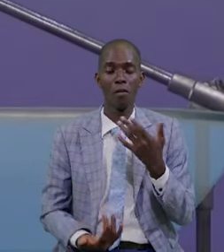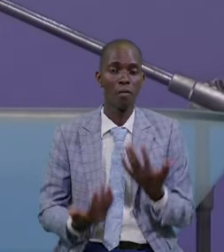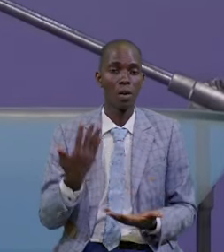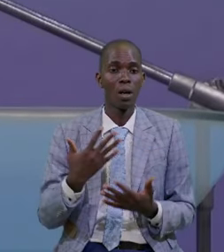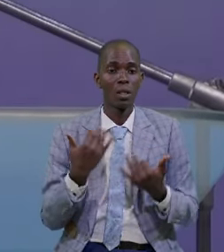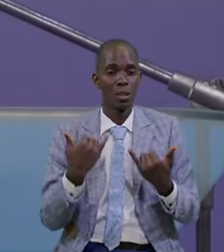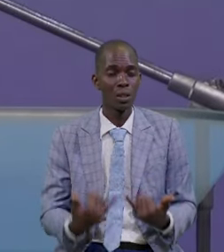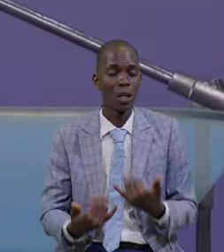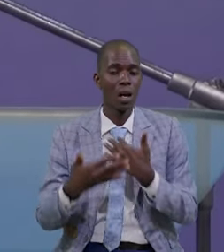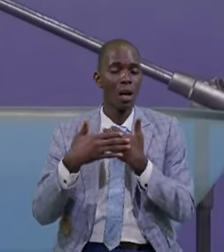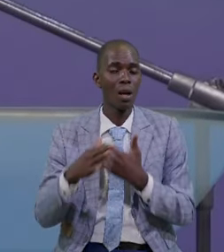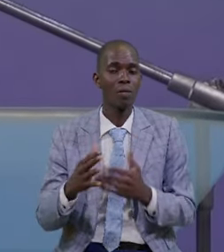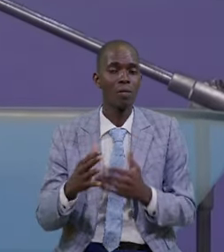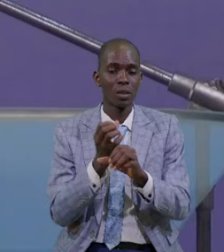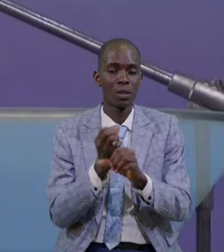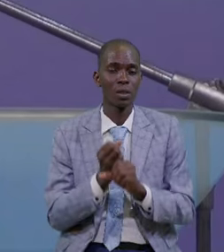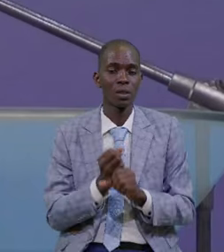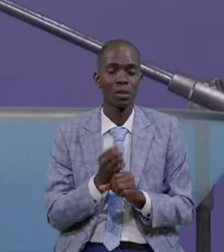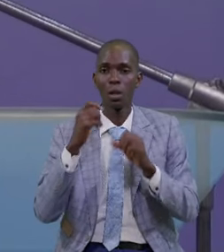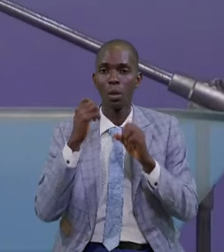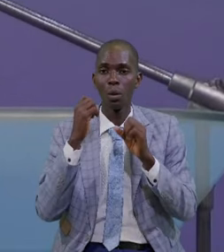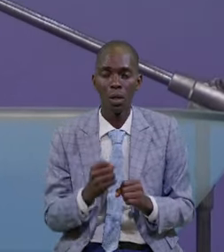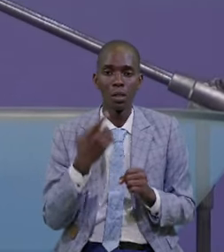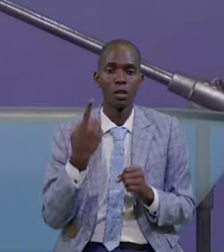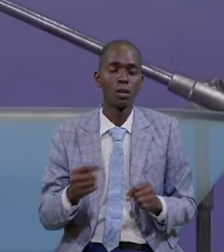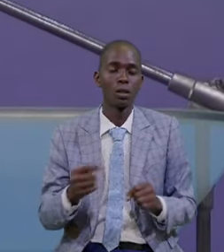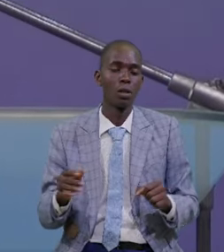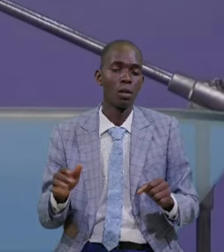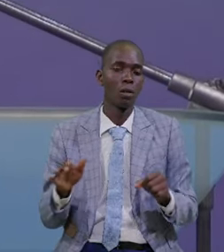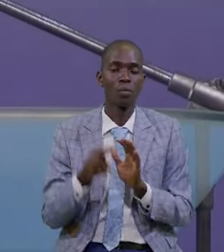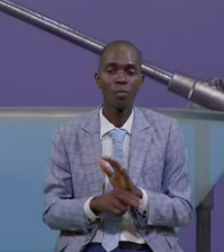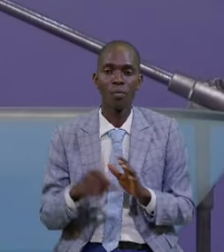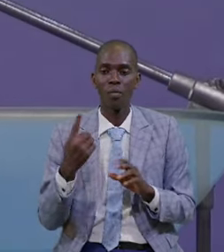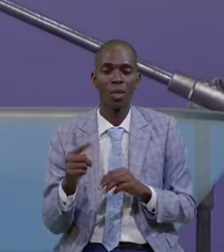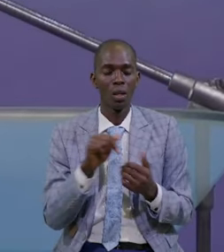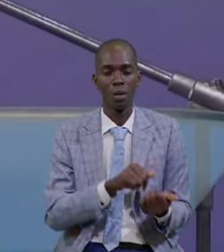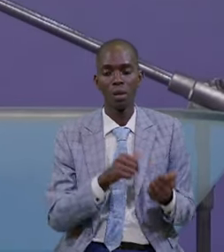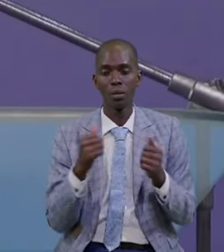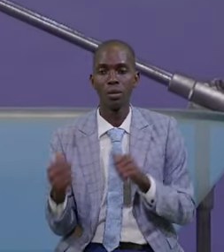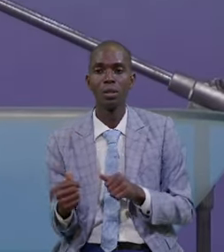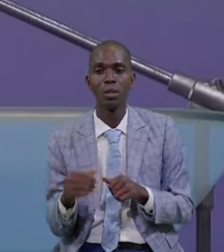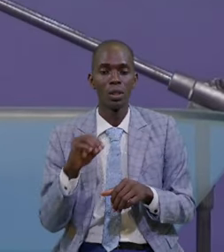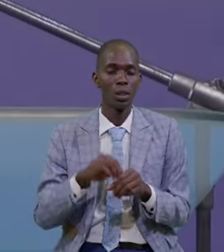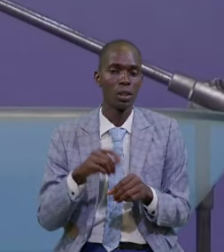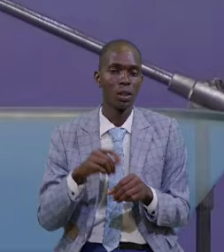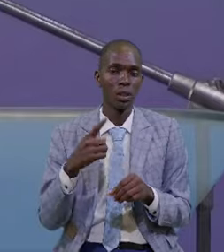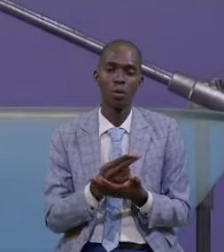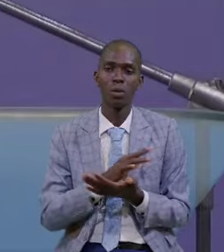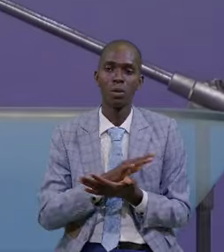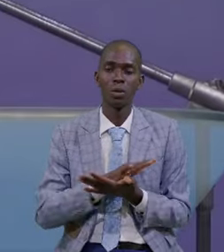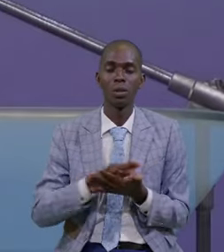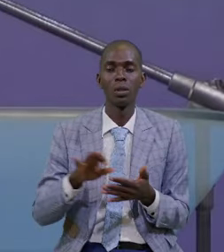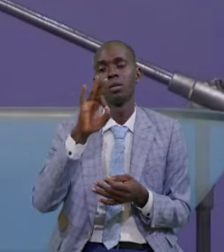the power, the fullness, the baptism in the Holy Spirit,